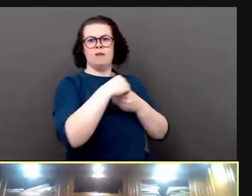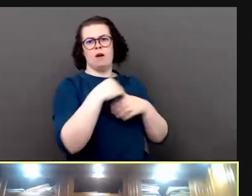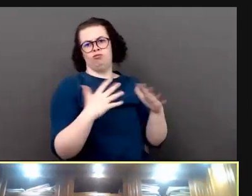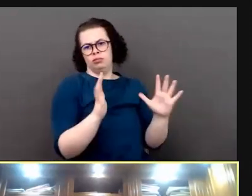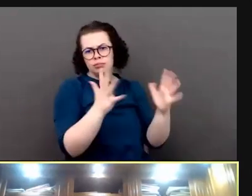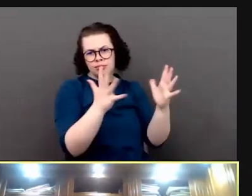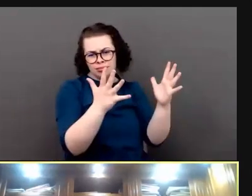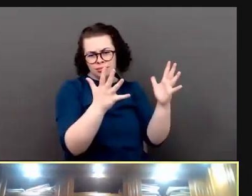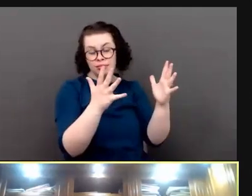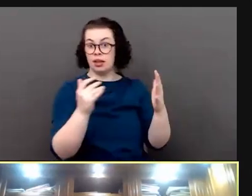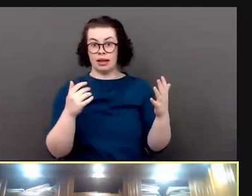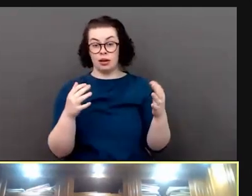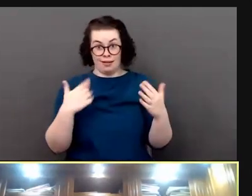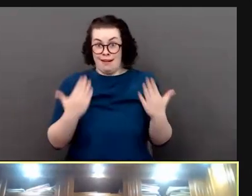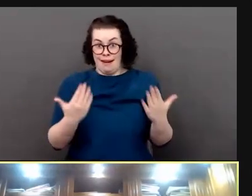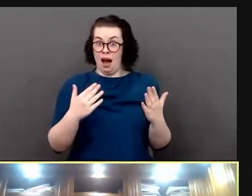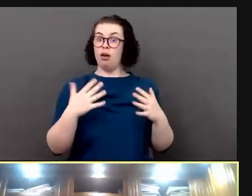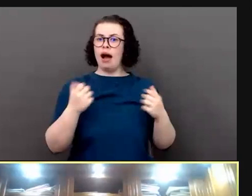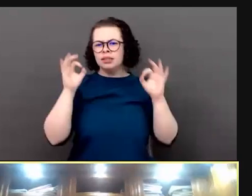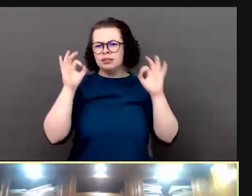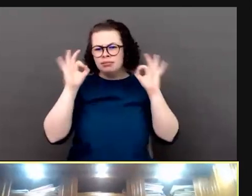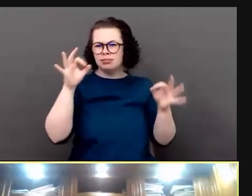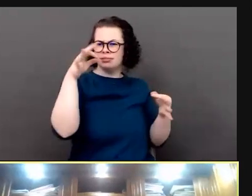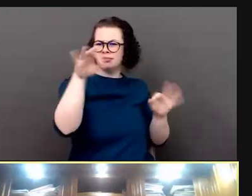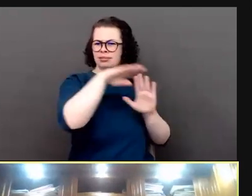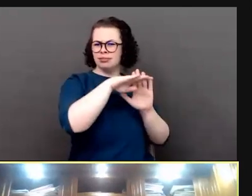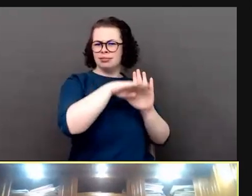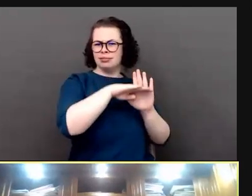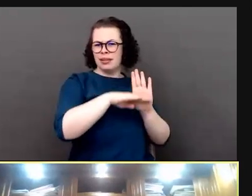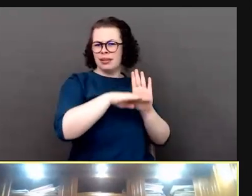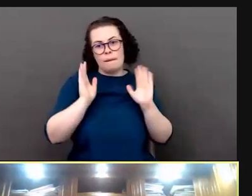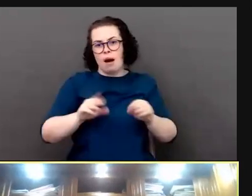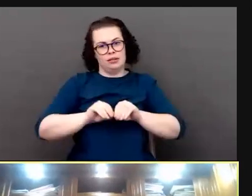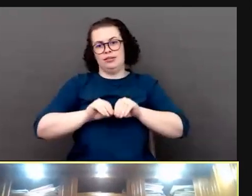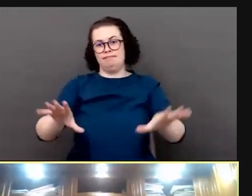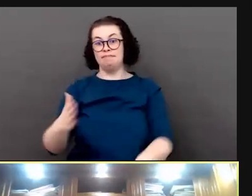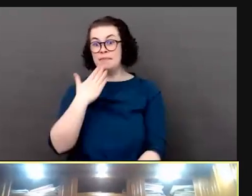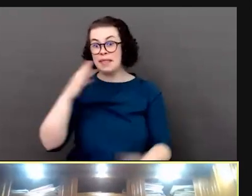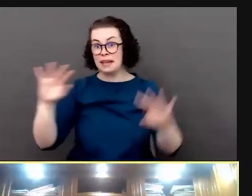we have a great document that now we really have to use. Thank you for your attention.